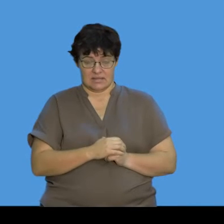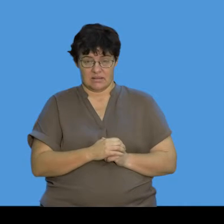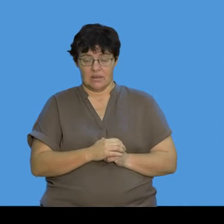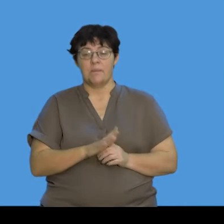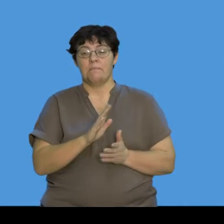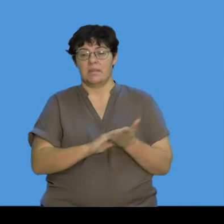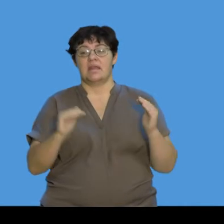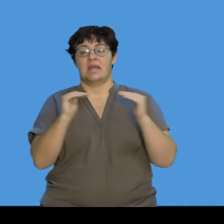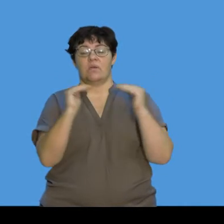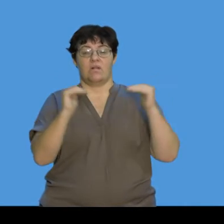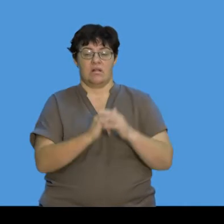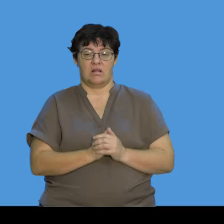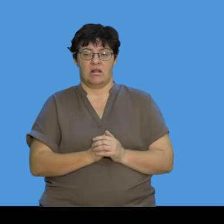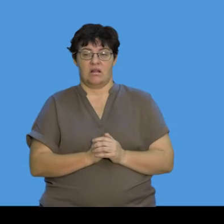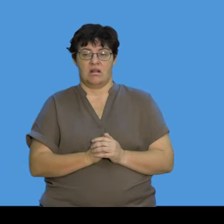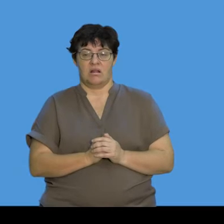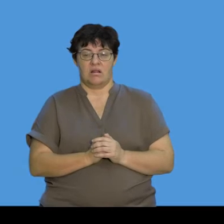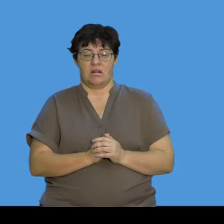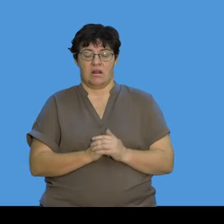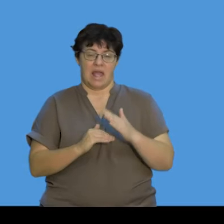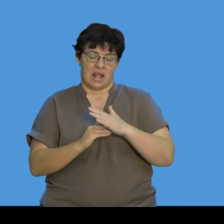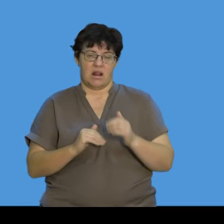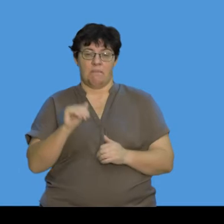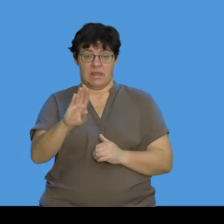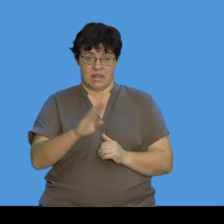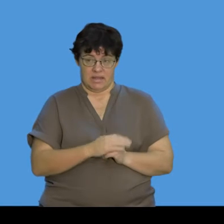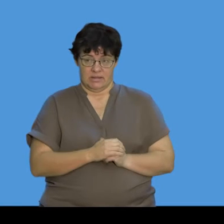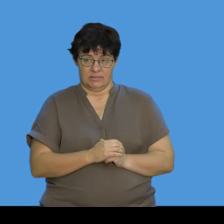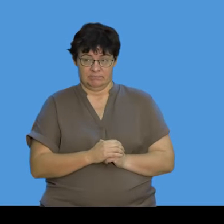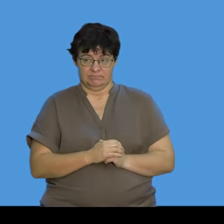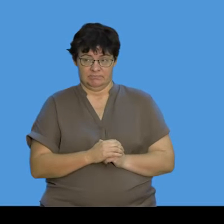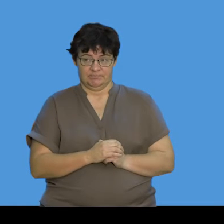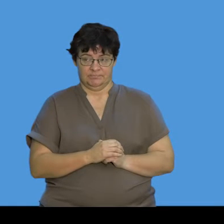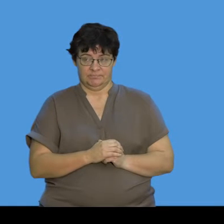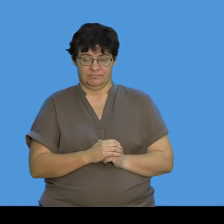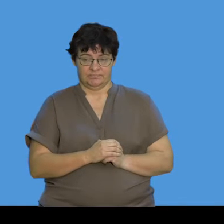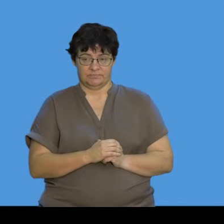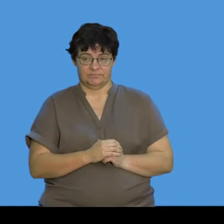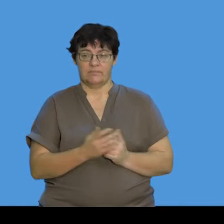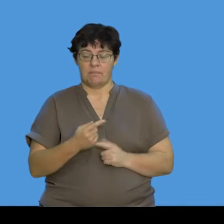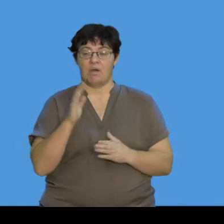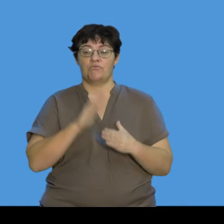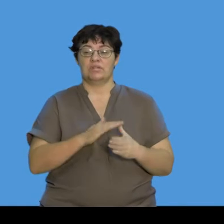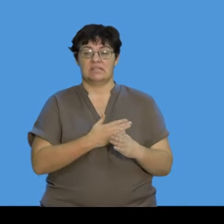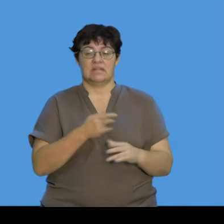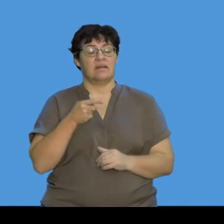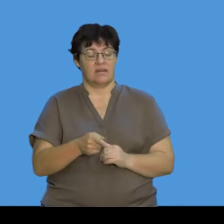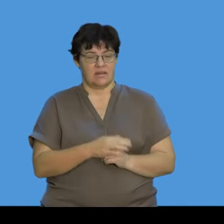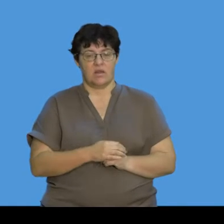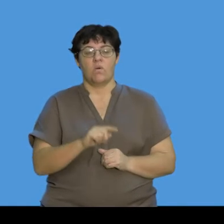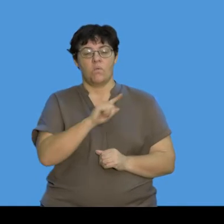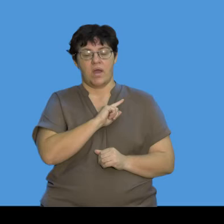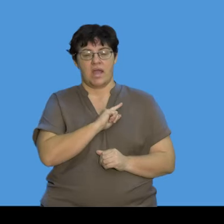to be equal to the angle B, right? I will just say it's angle B. And my reason for this will just